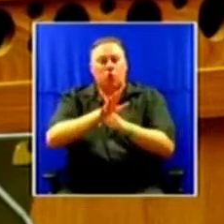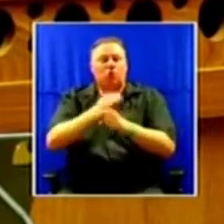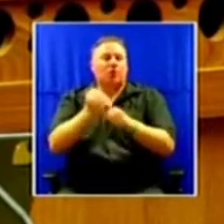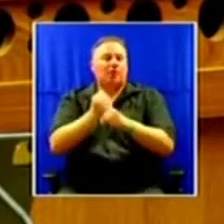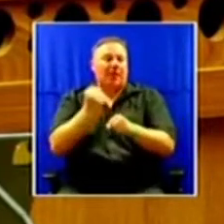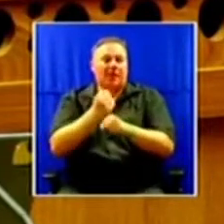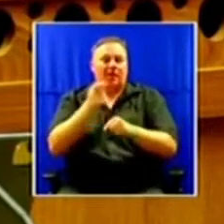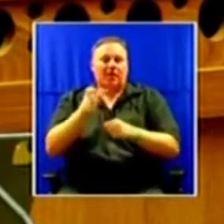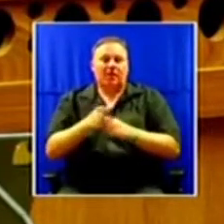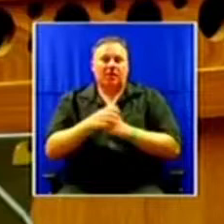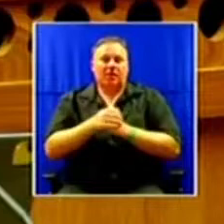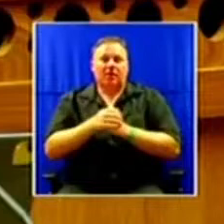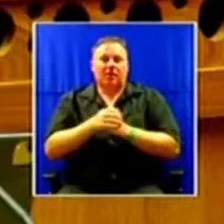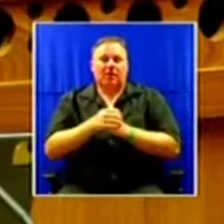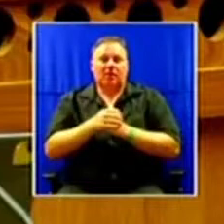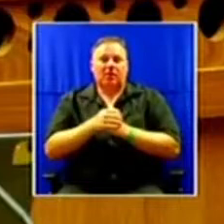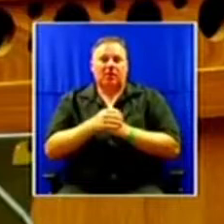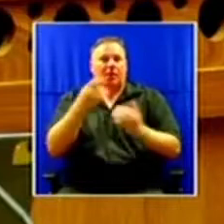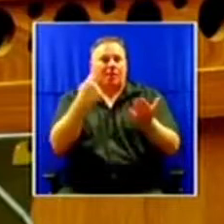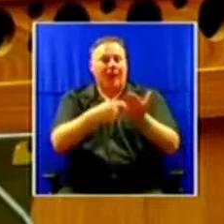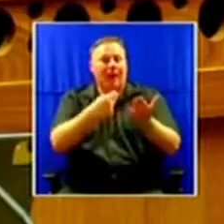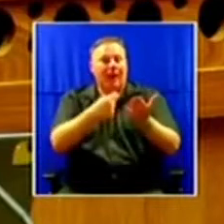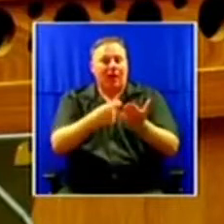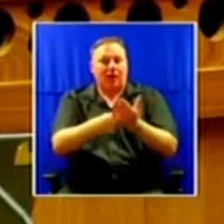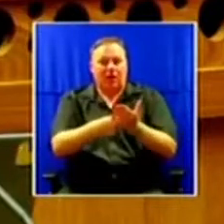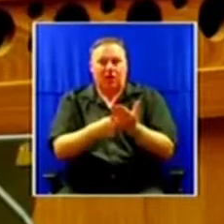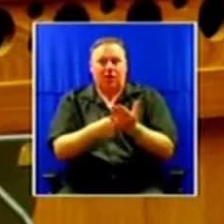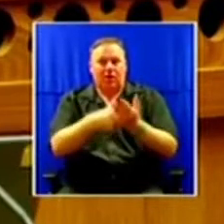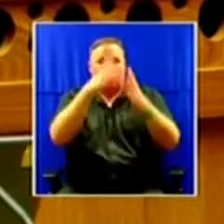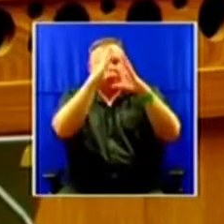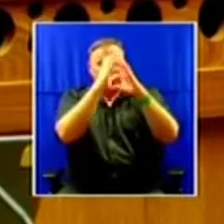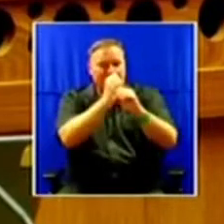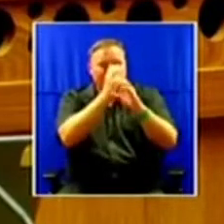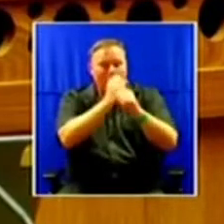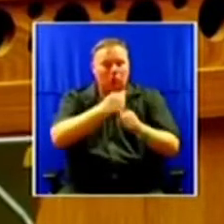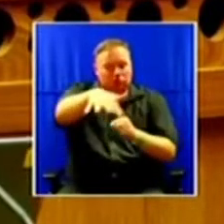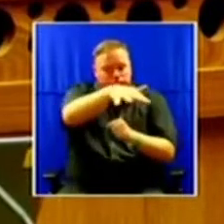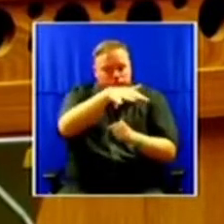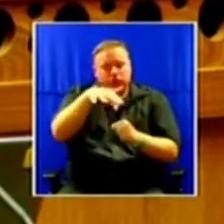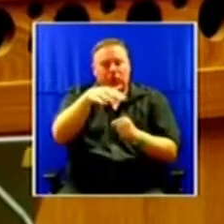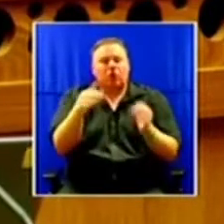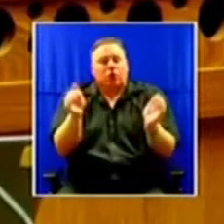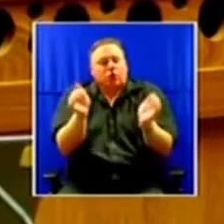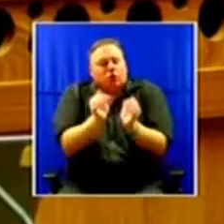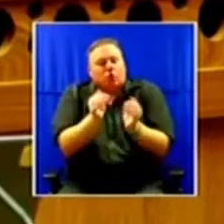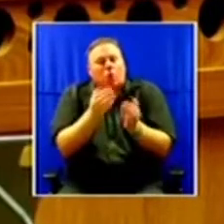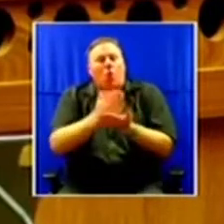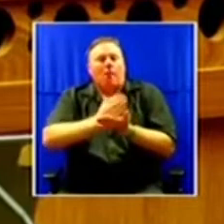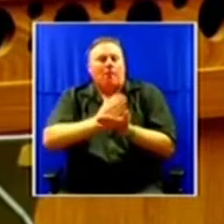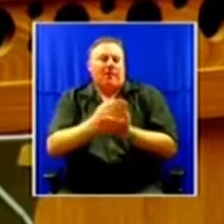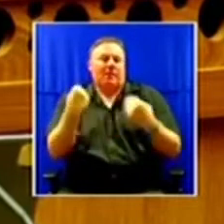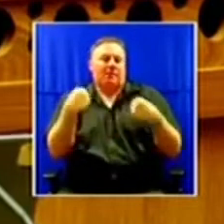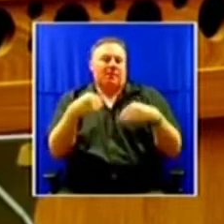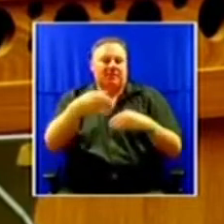their procurement sharply and focusing on the small medium enterprise producers.